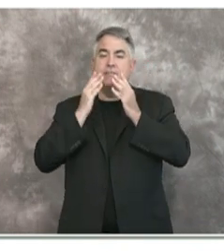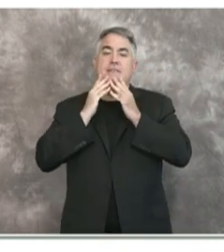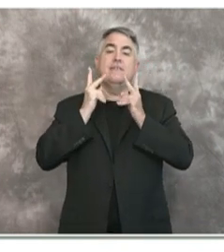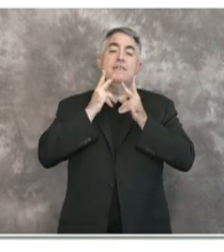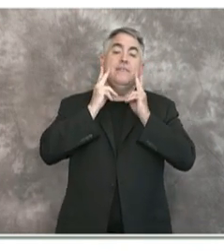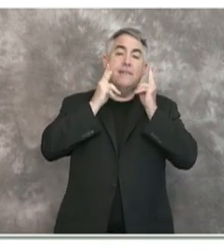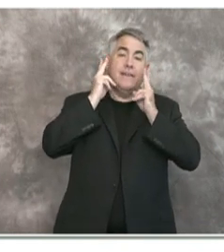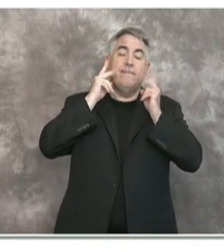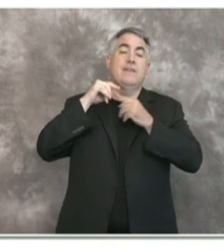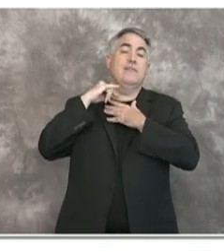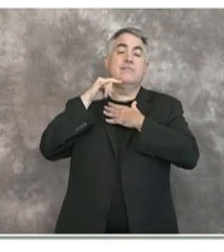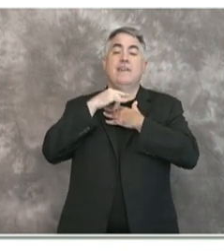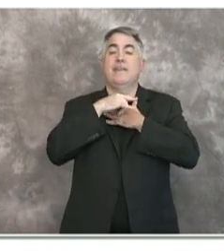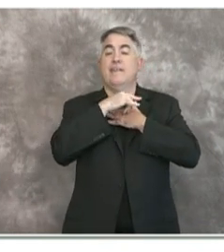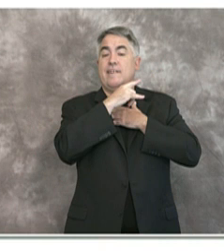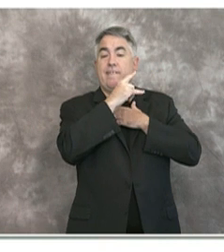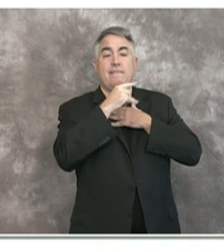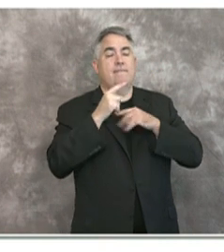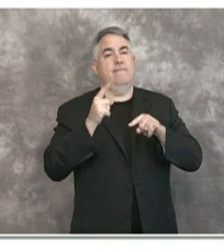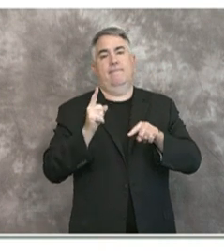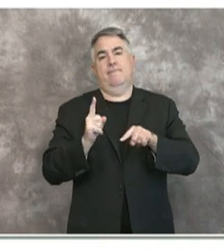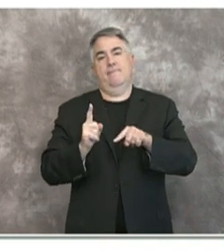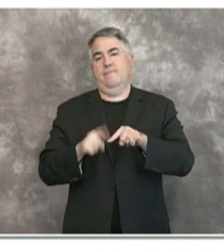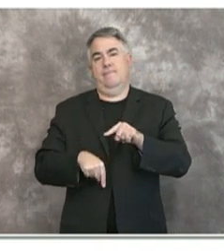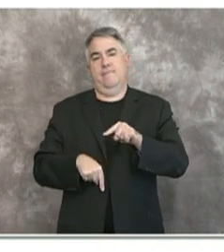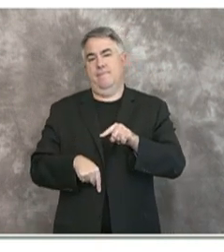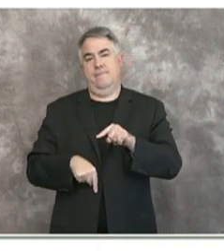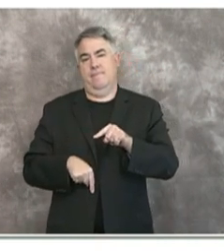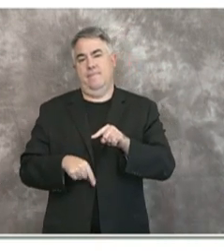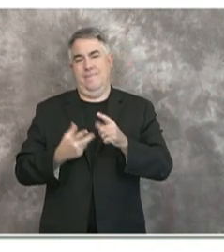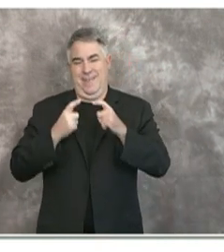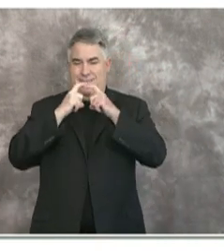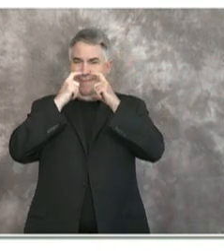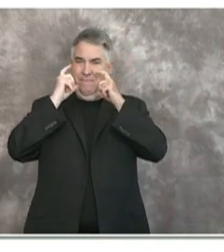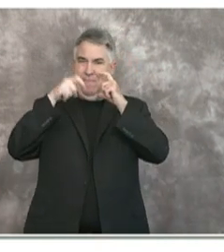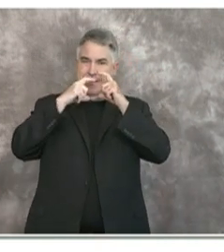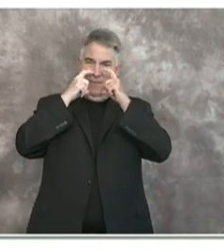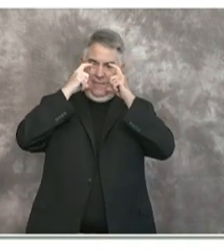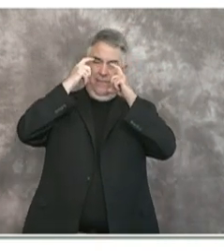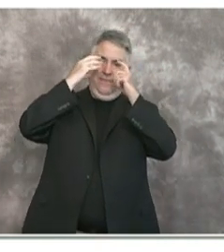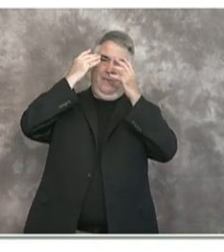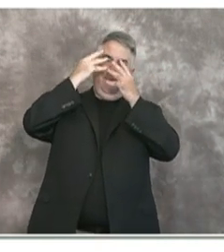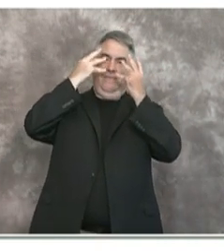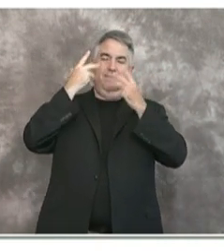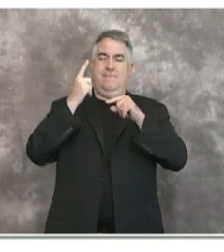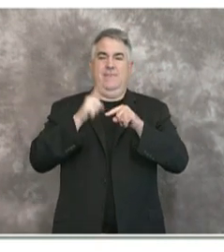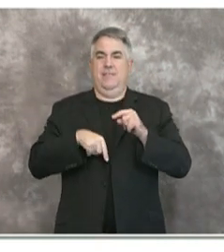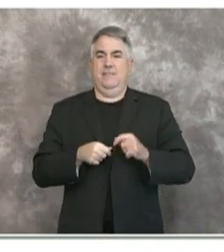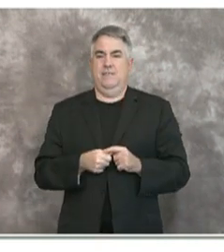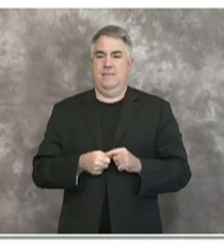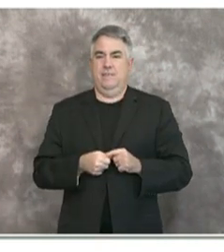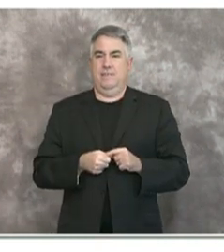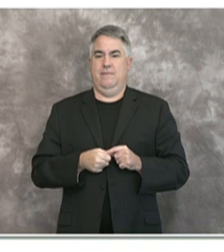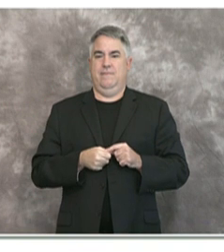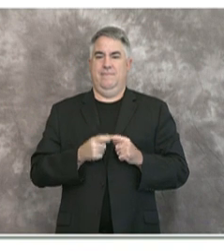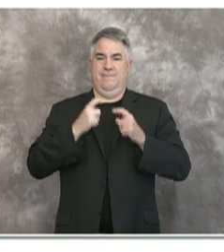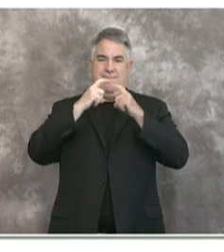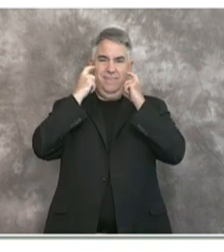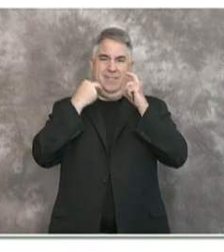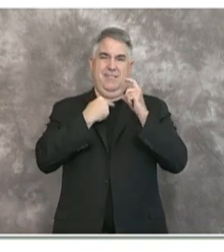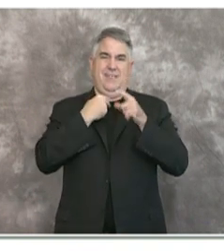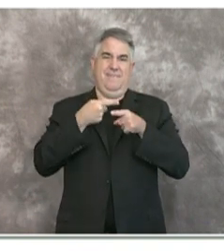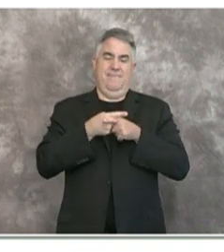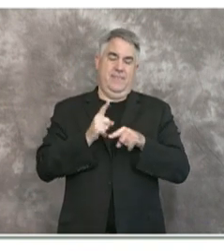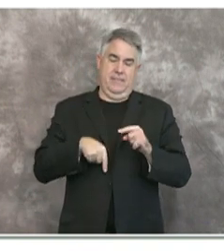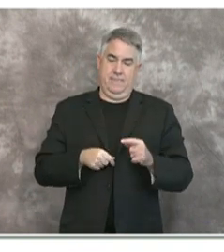are not allowable. This is simply around the hair type issues, things that you can do with the face covering on. And today's actions do